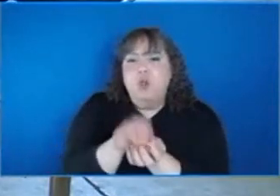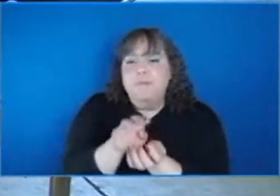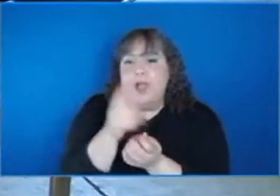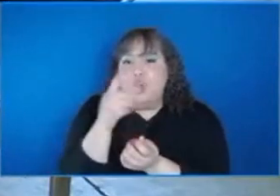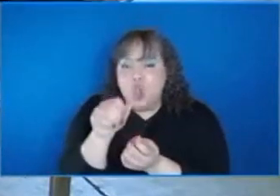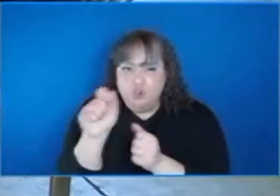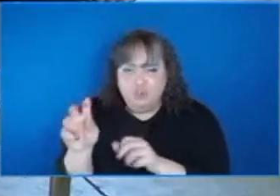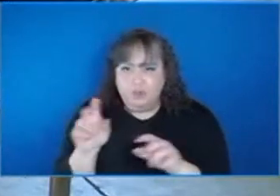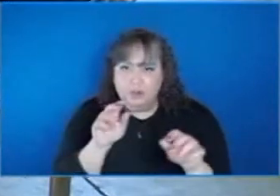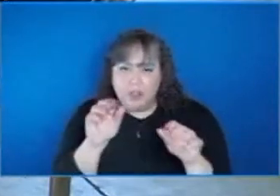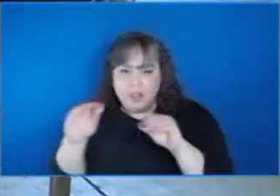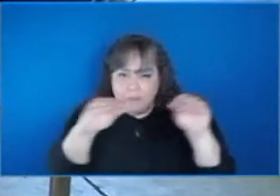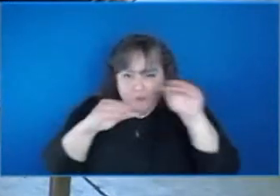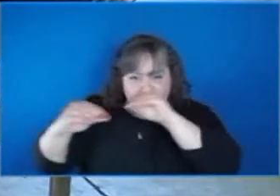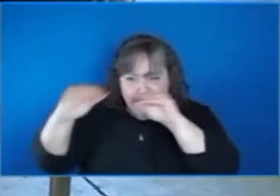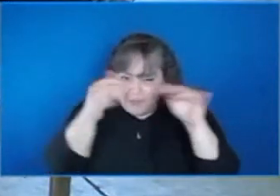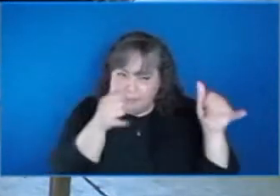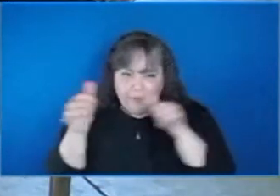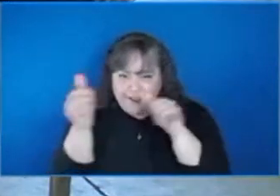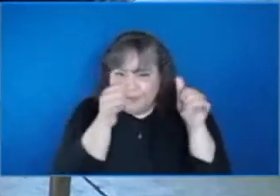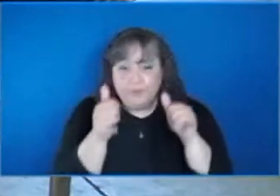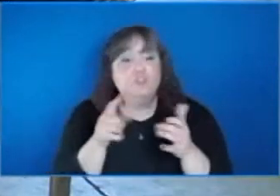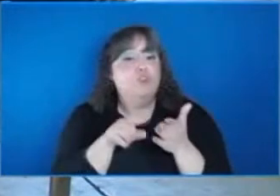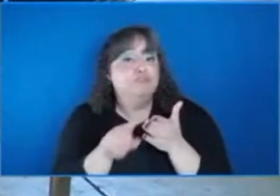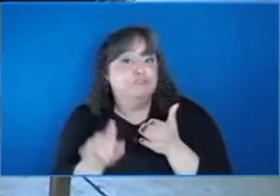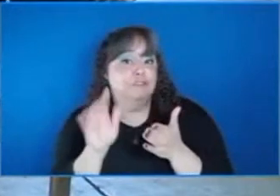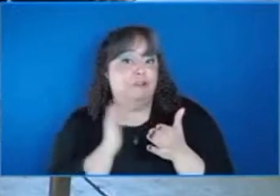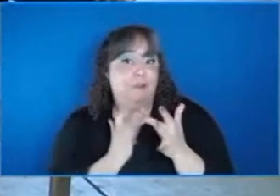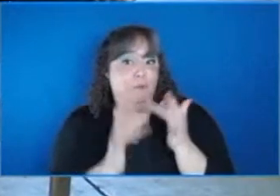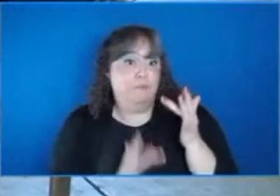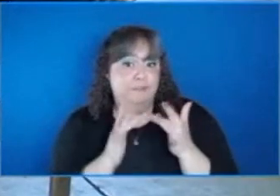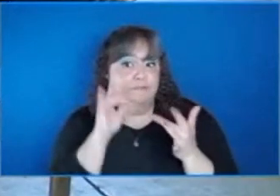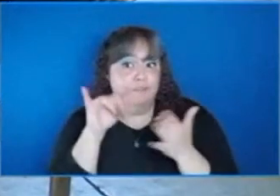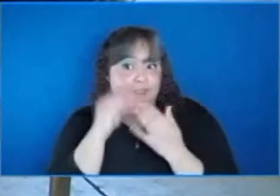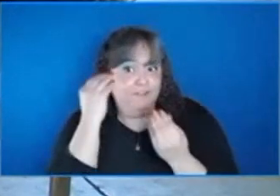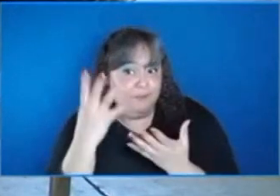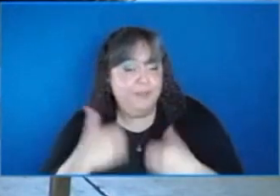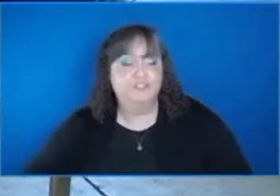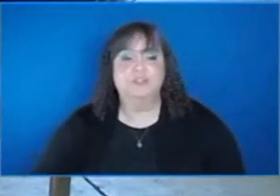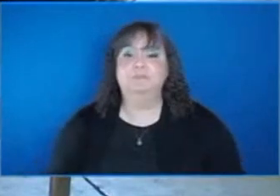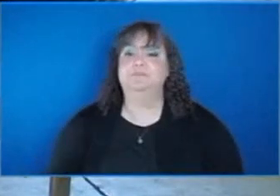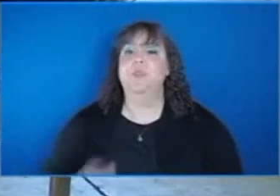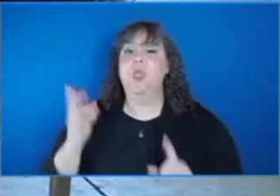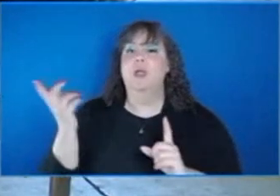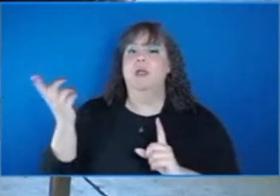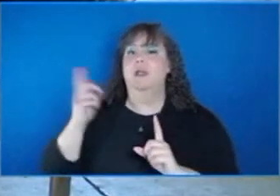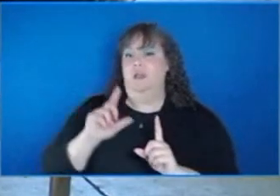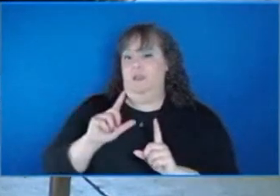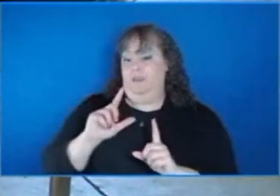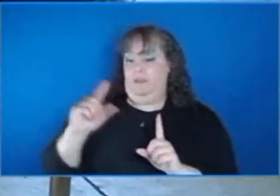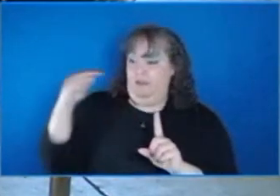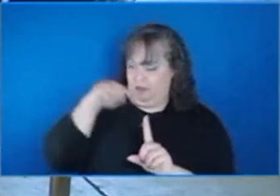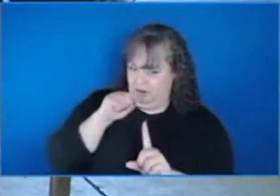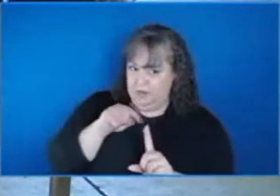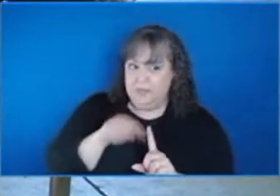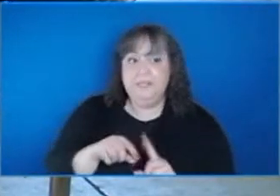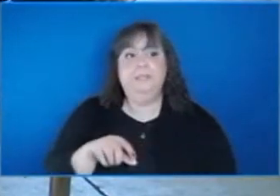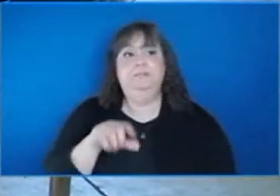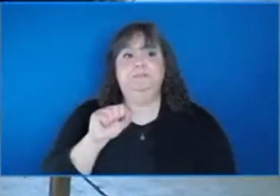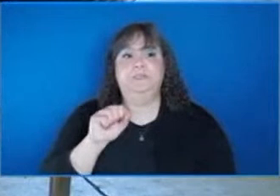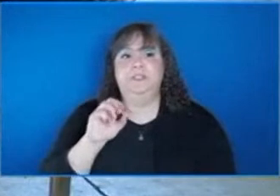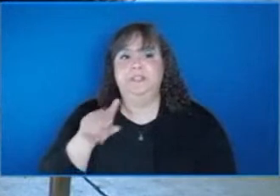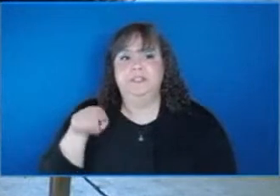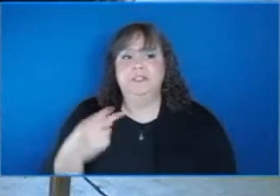up, and check that out. Okay, so back to our system. Seth on YouTube asks, how close are Didymos